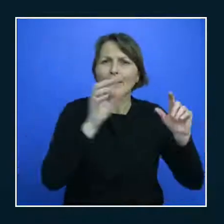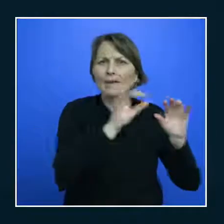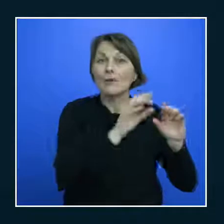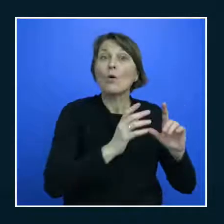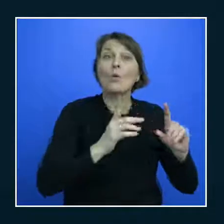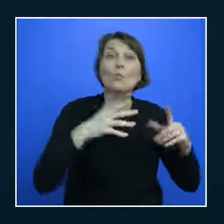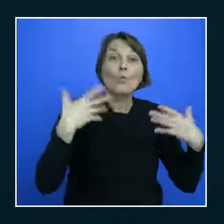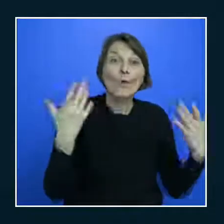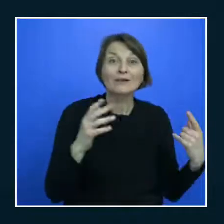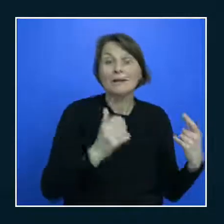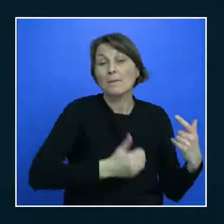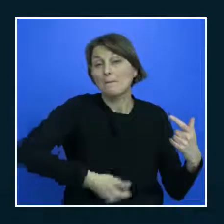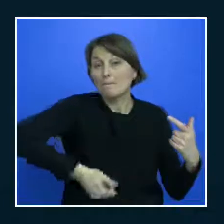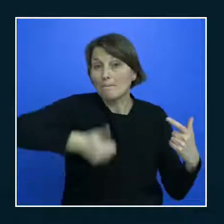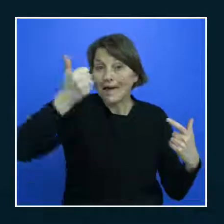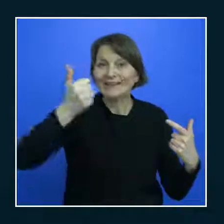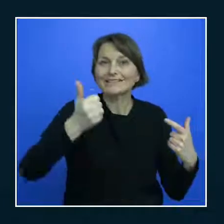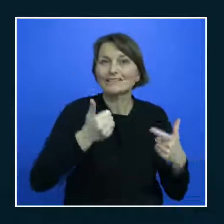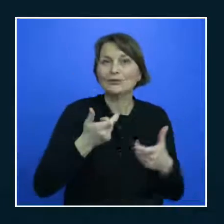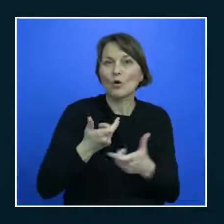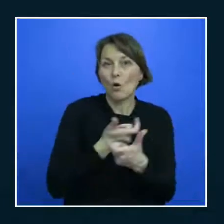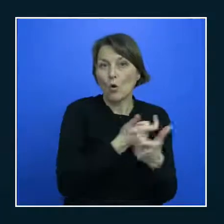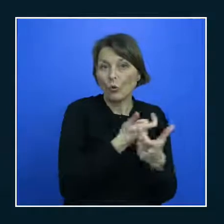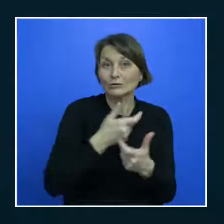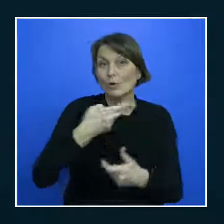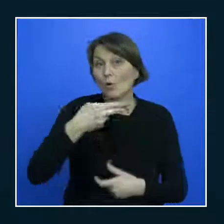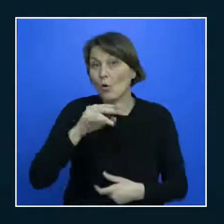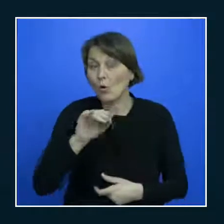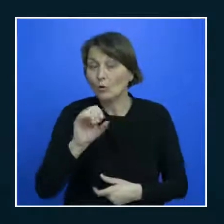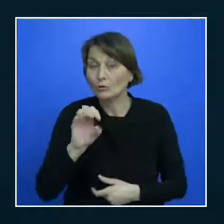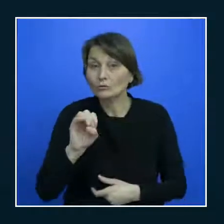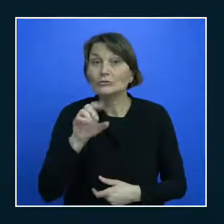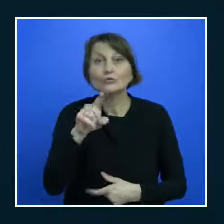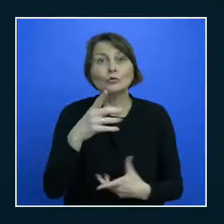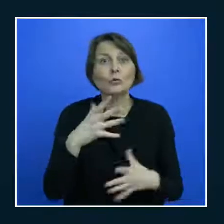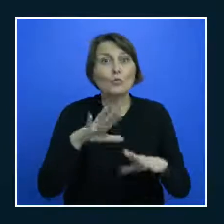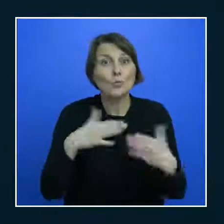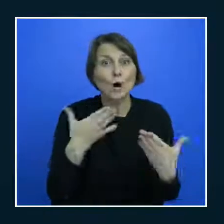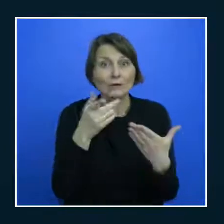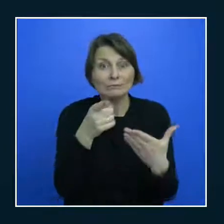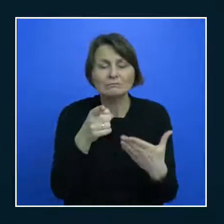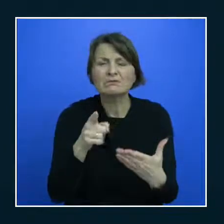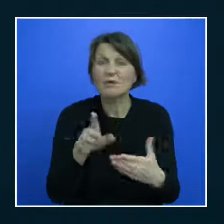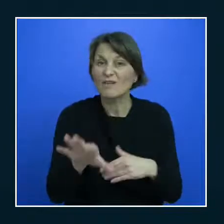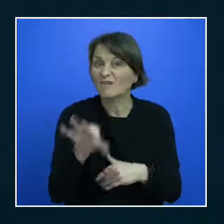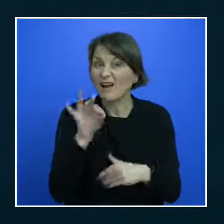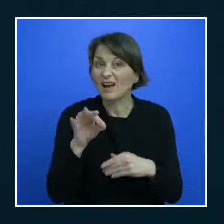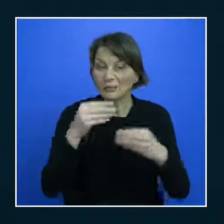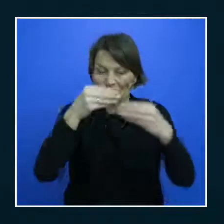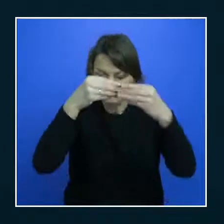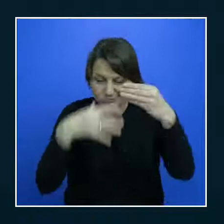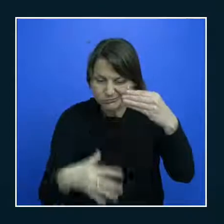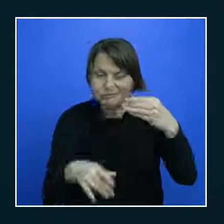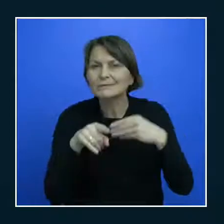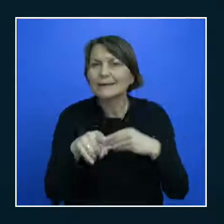right? You're going to get answers for plumbing, for example, like what's the best hose for under your